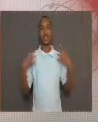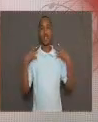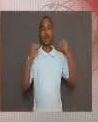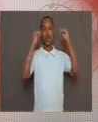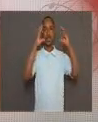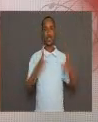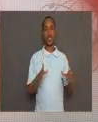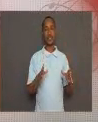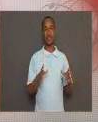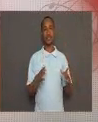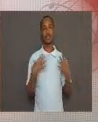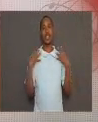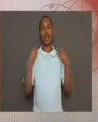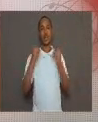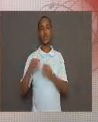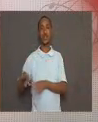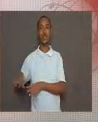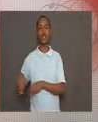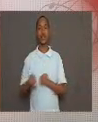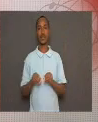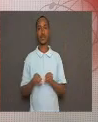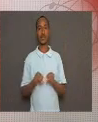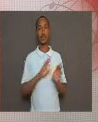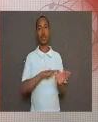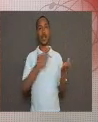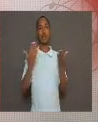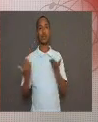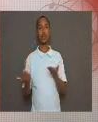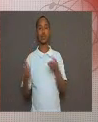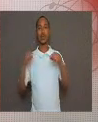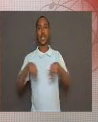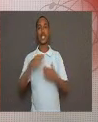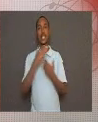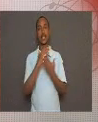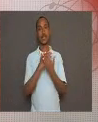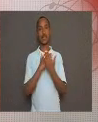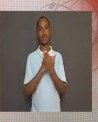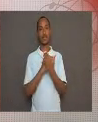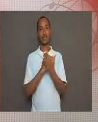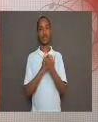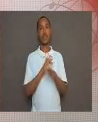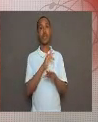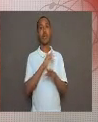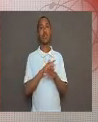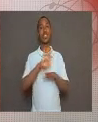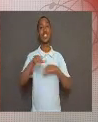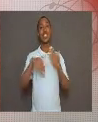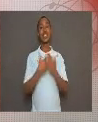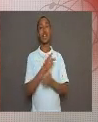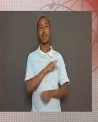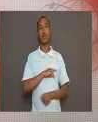Hello, teacher. Hello, students. Welcome to today's lesson on the